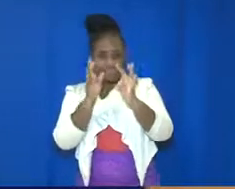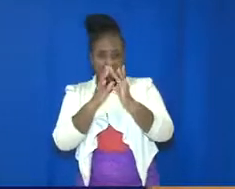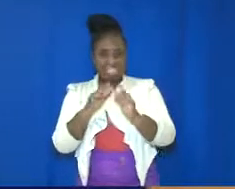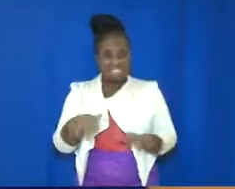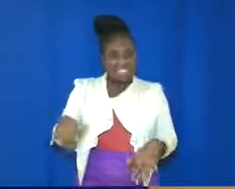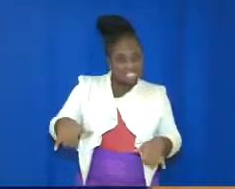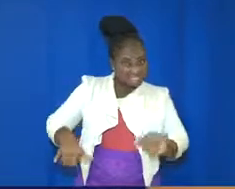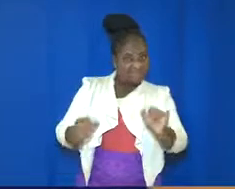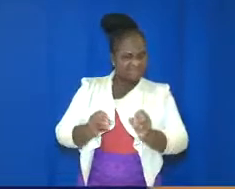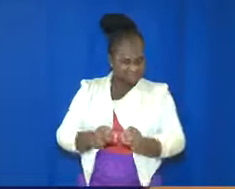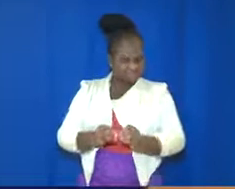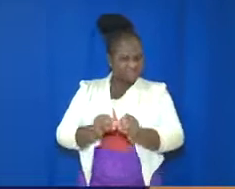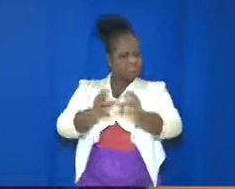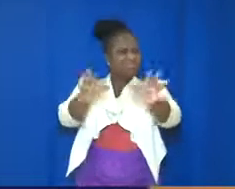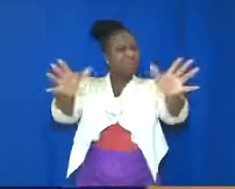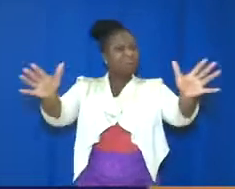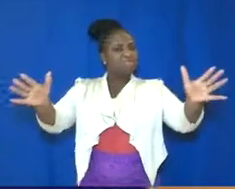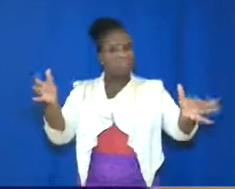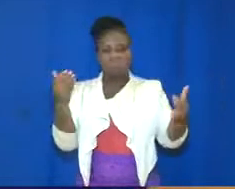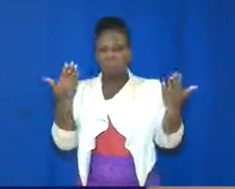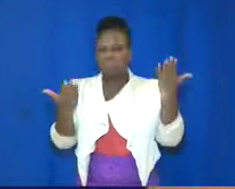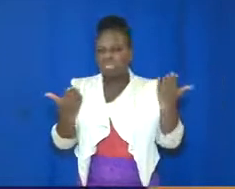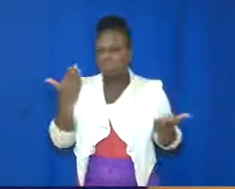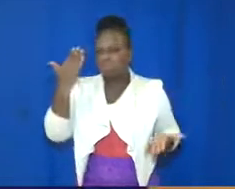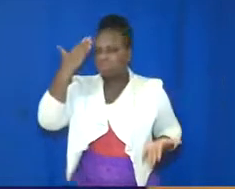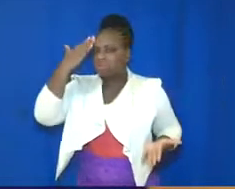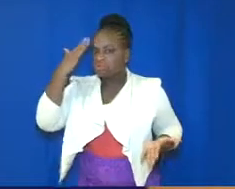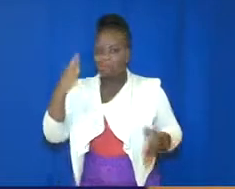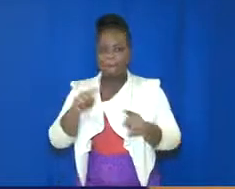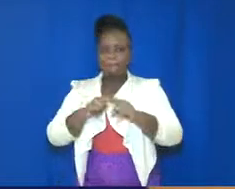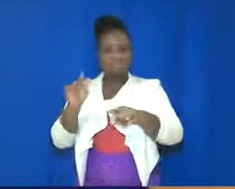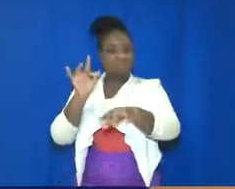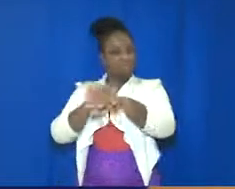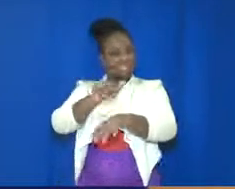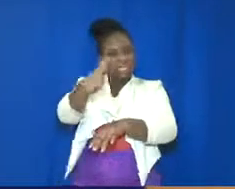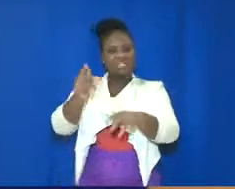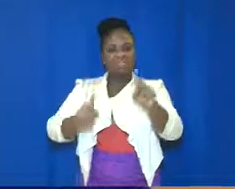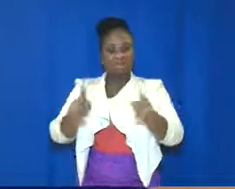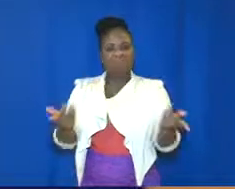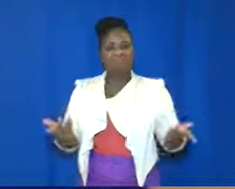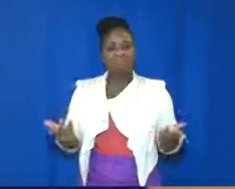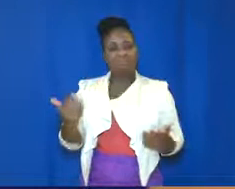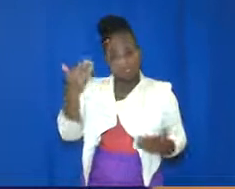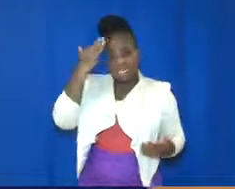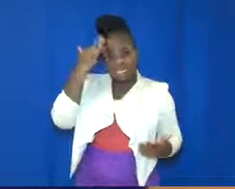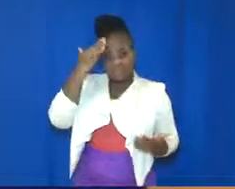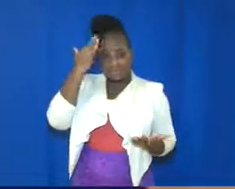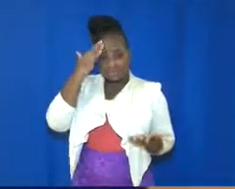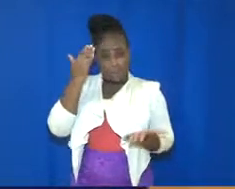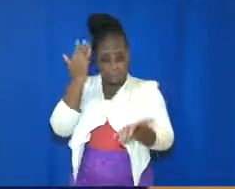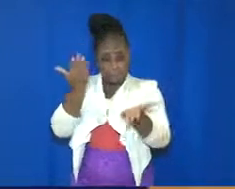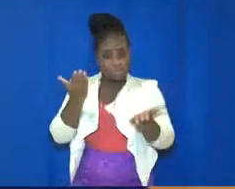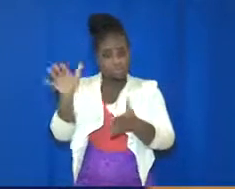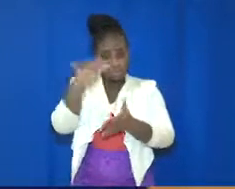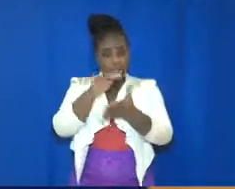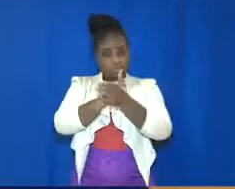and still be within the population, unknowingly infecting others. I know some political actors will want